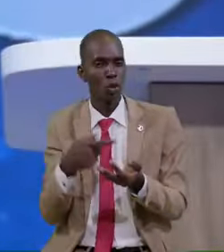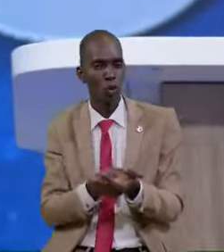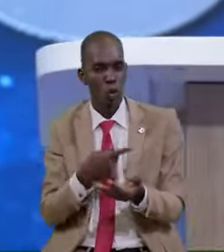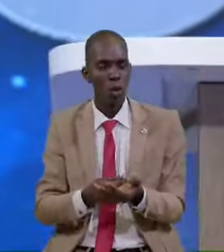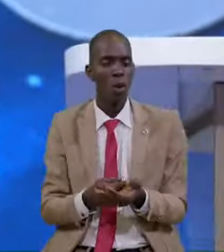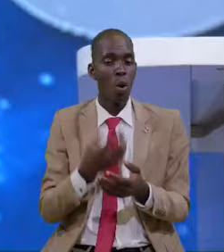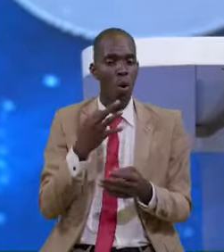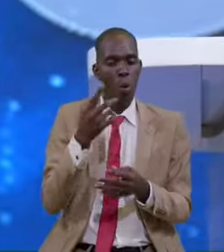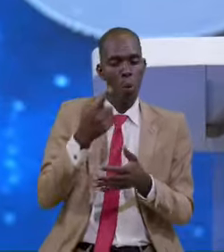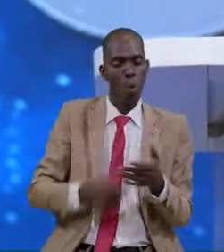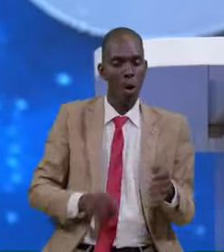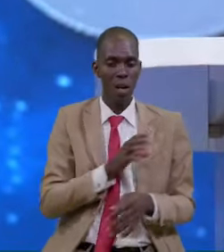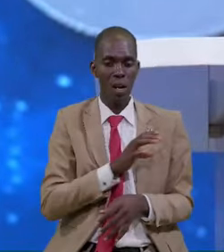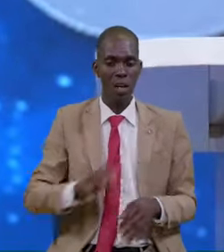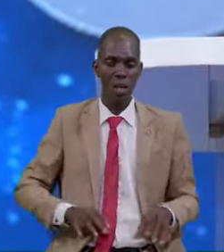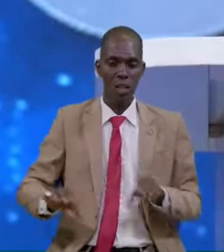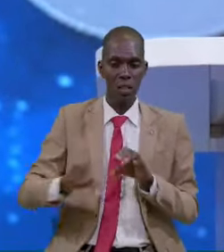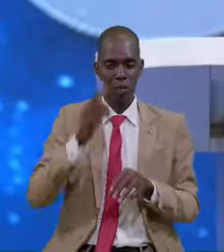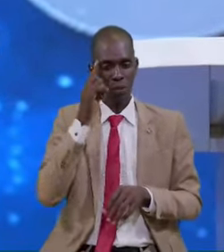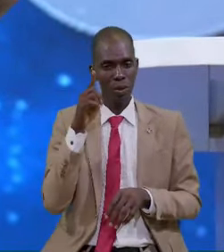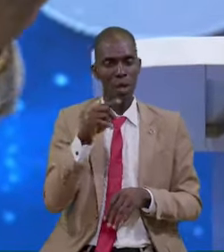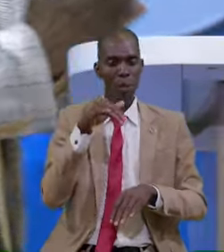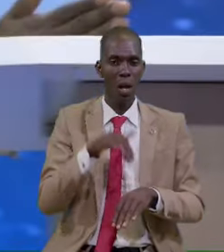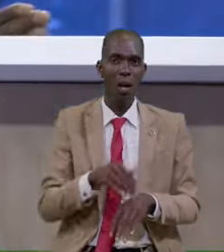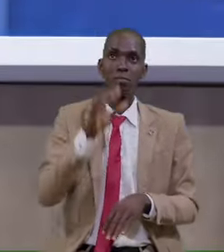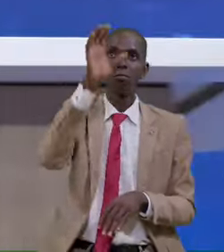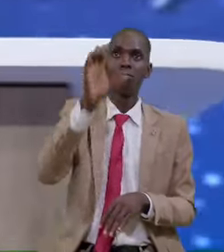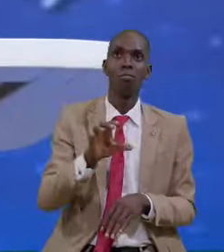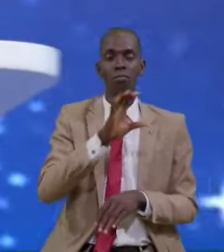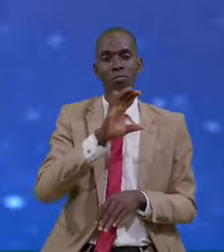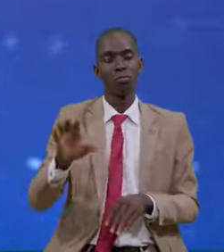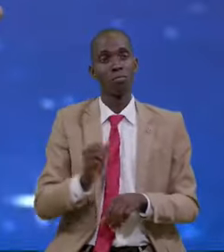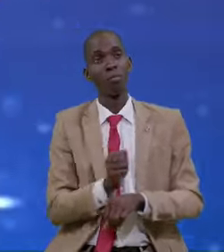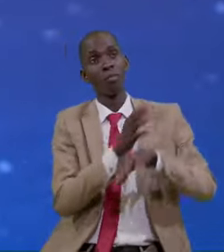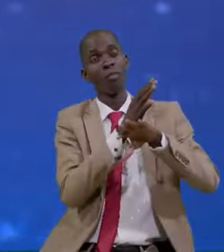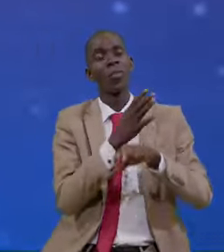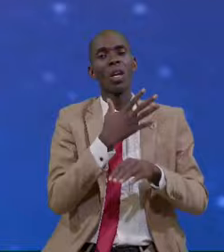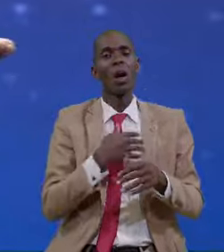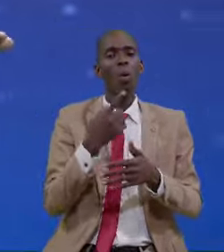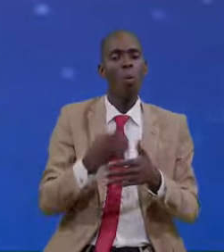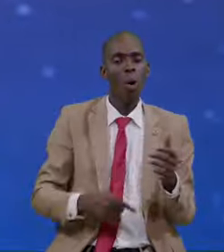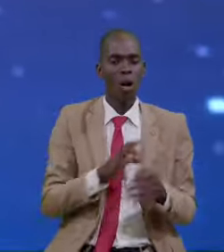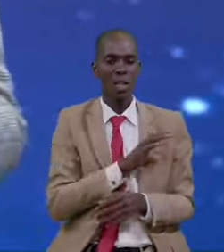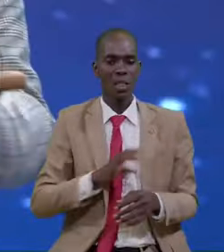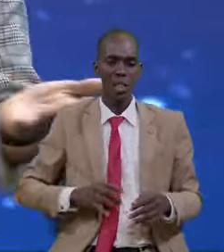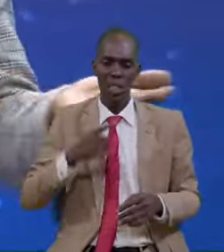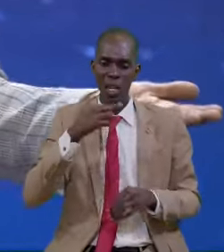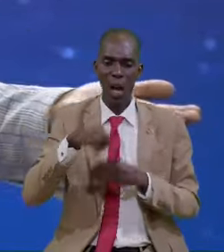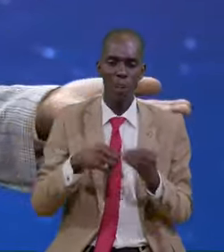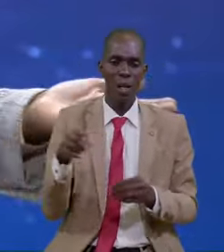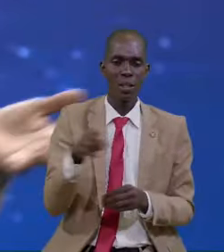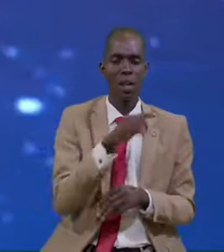did for them at Calvary, what Christ said concerning them at Calvary, and